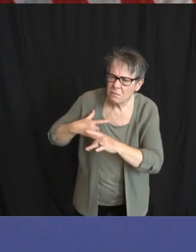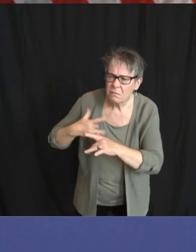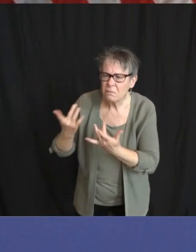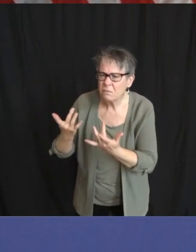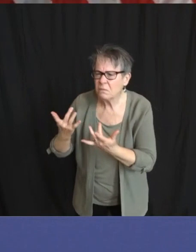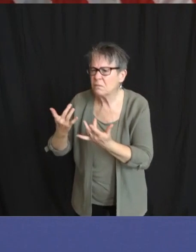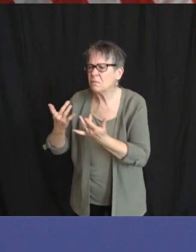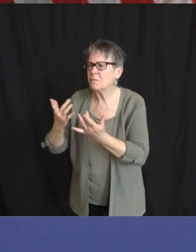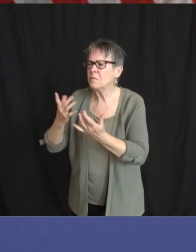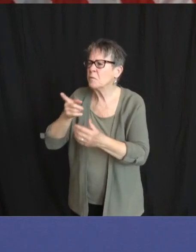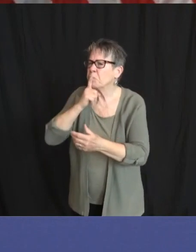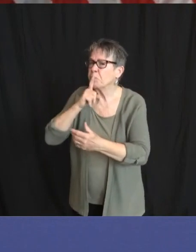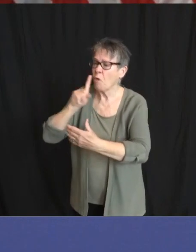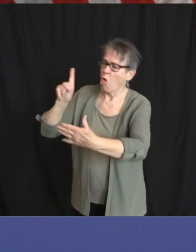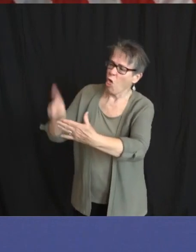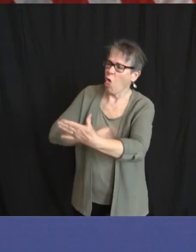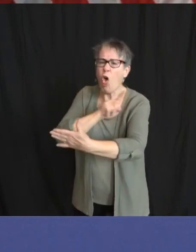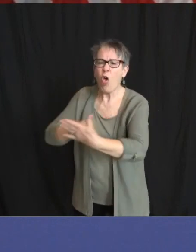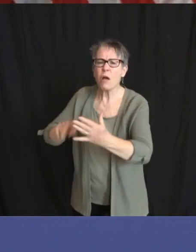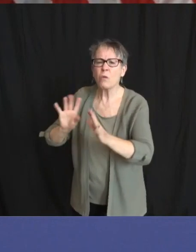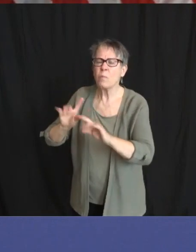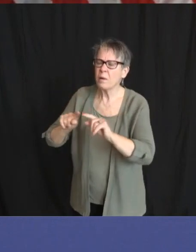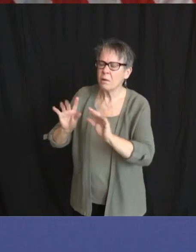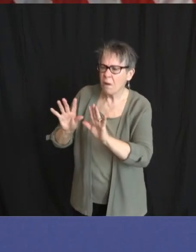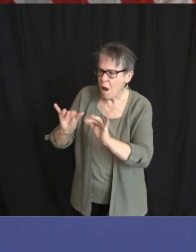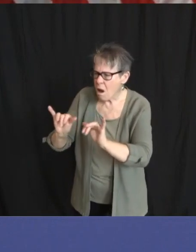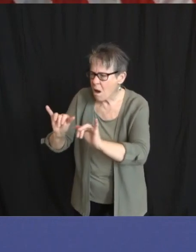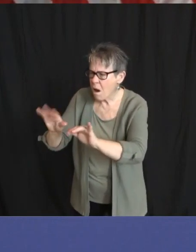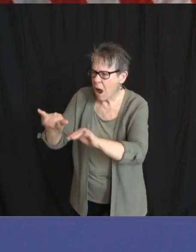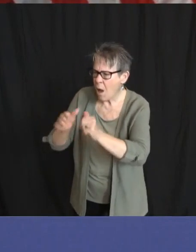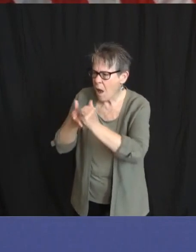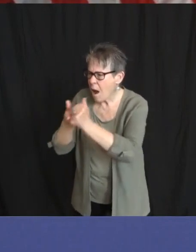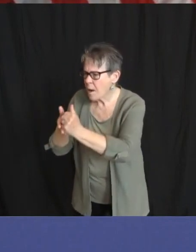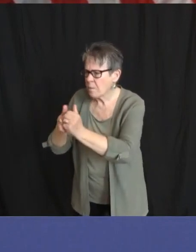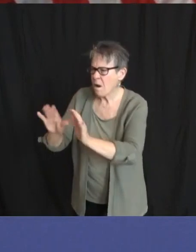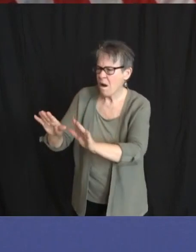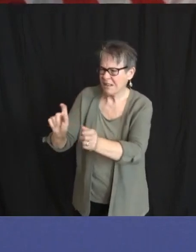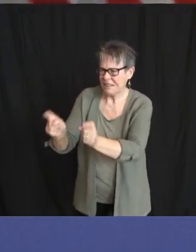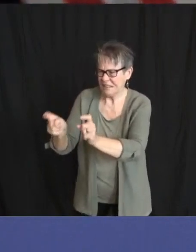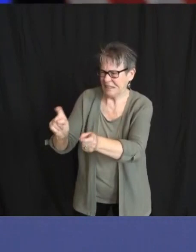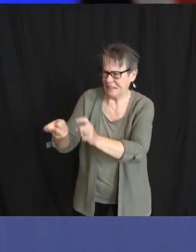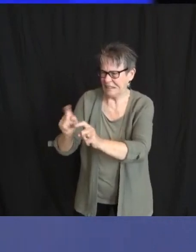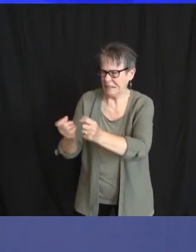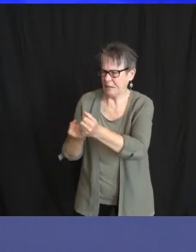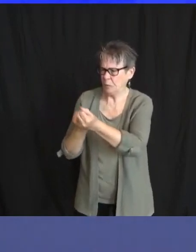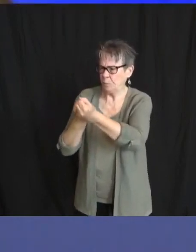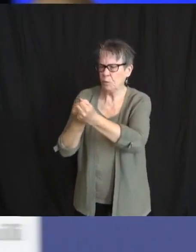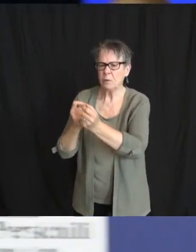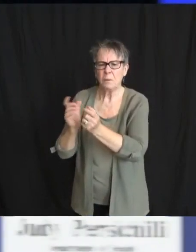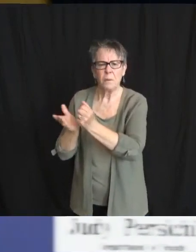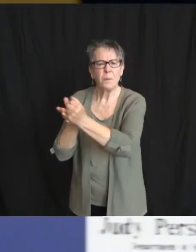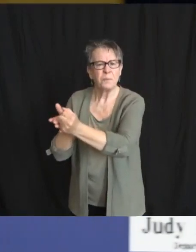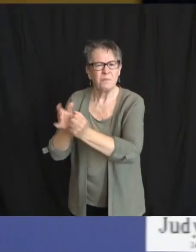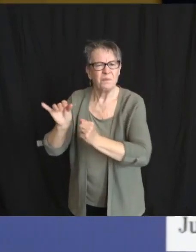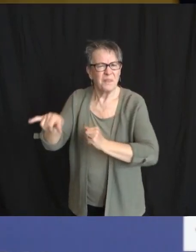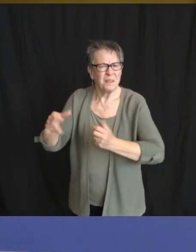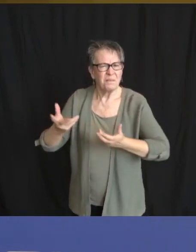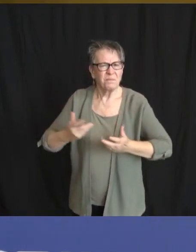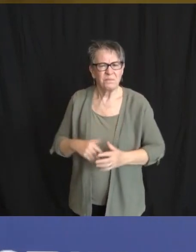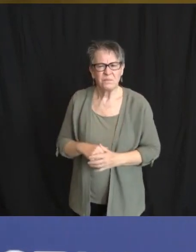staffing in Paramus. Anything you'd add to that, or please? When we called them in, we had 2 conference calls with them